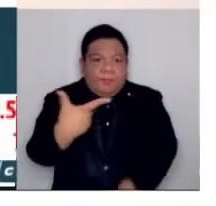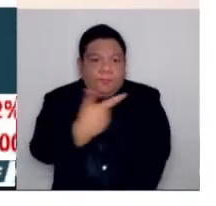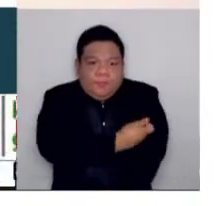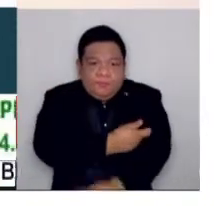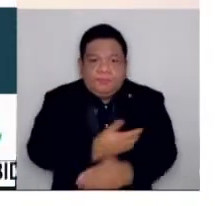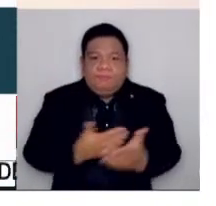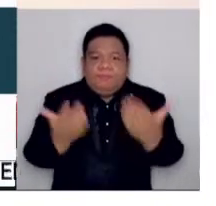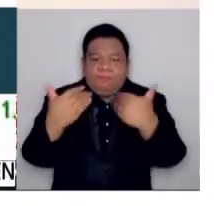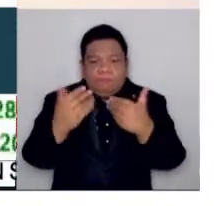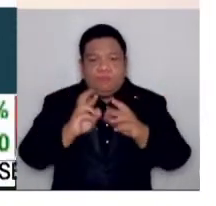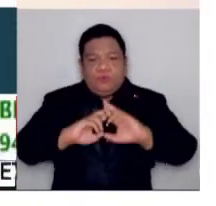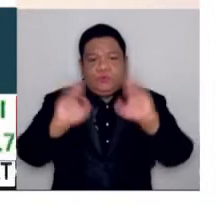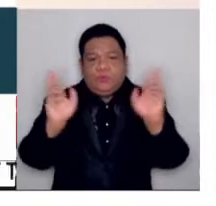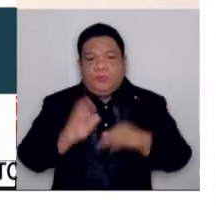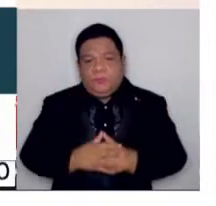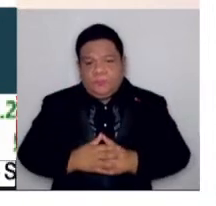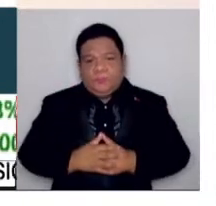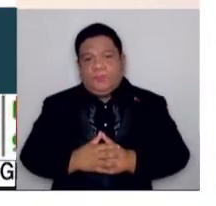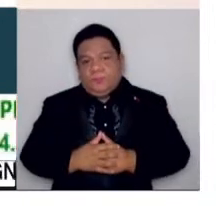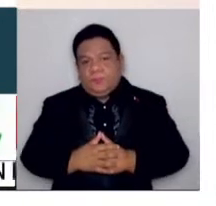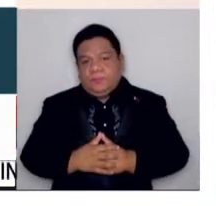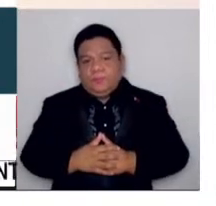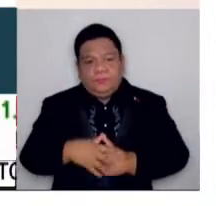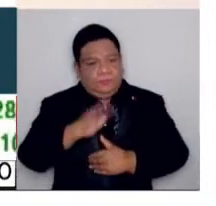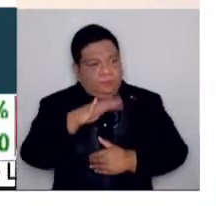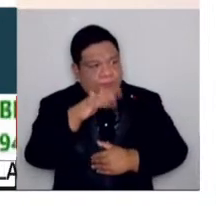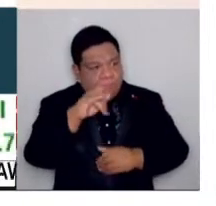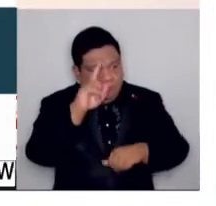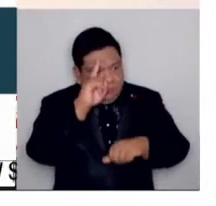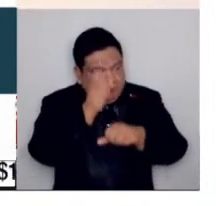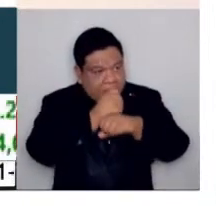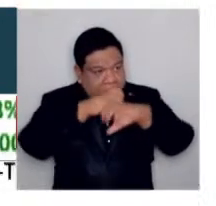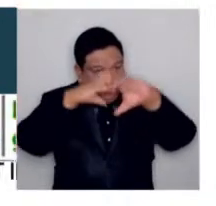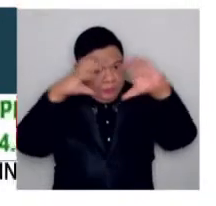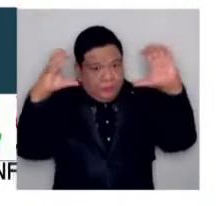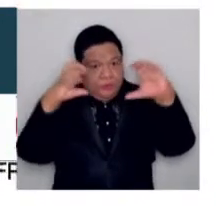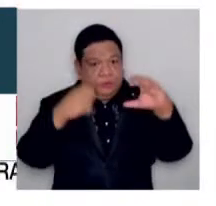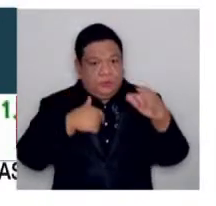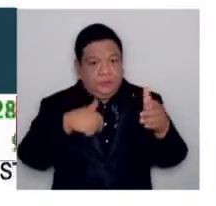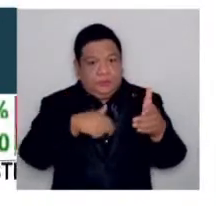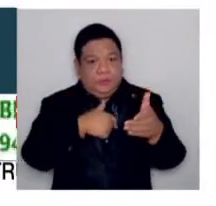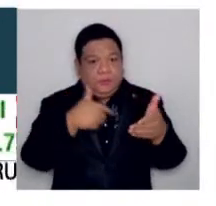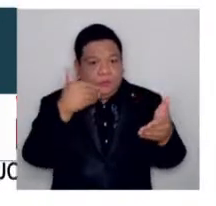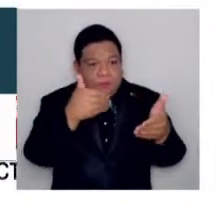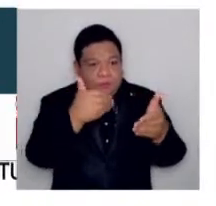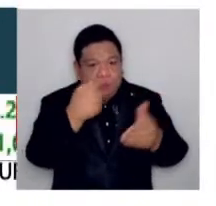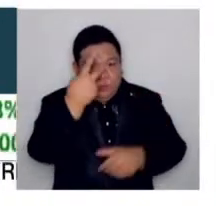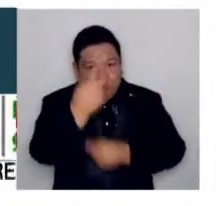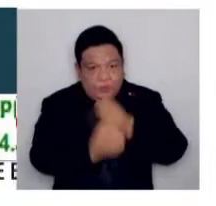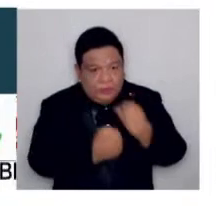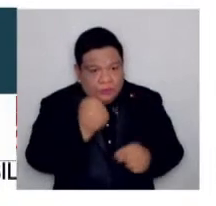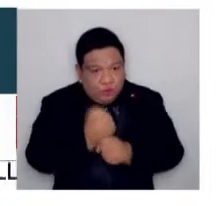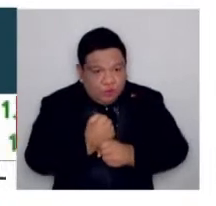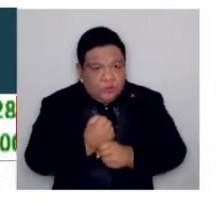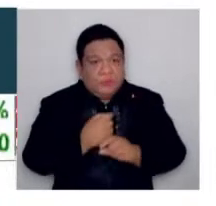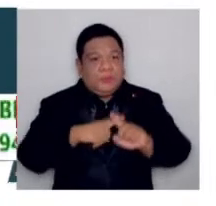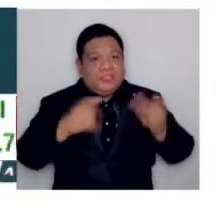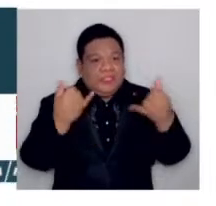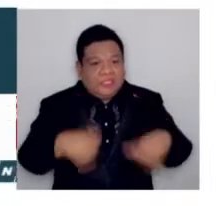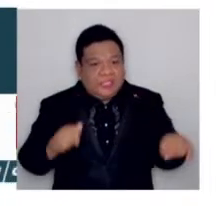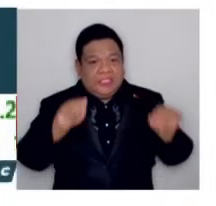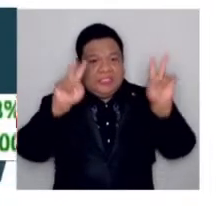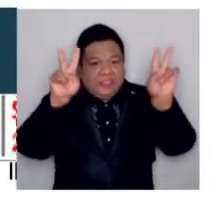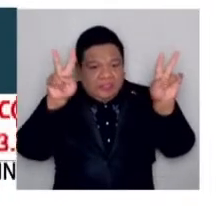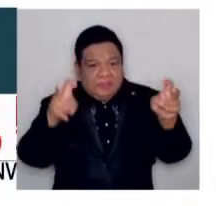have themselves vaccinated. No? Imagine Dr. Limpin, will almost nearing the 2-year mark, and yet here we are still talking